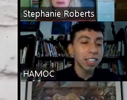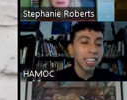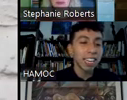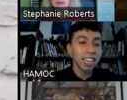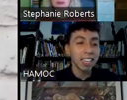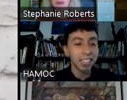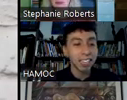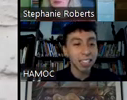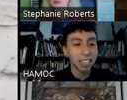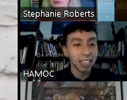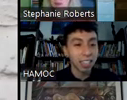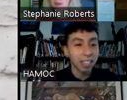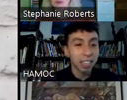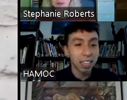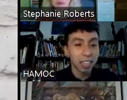Interesting, like, technique.